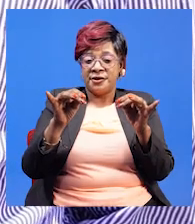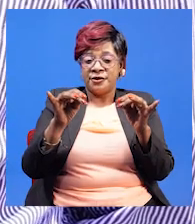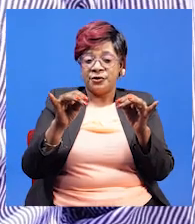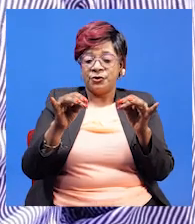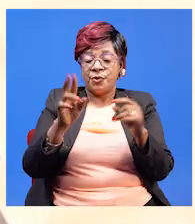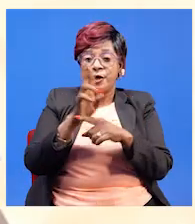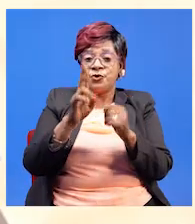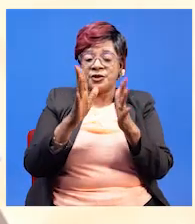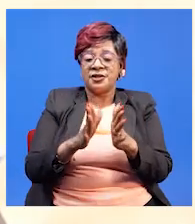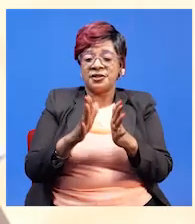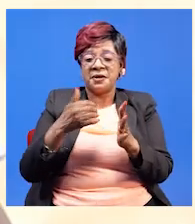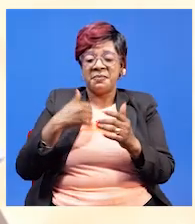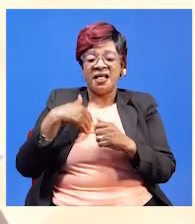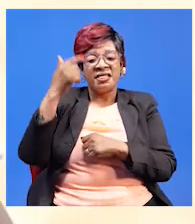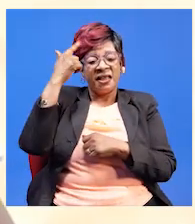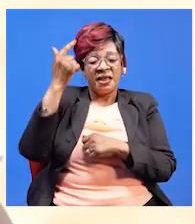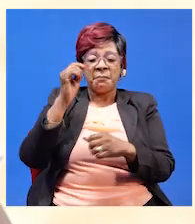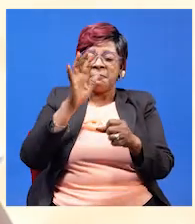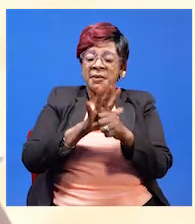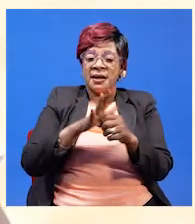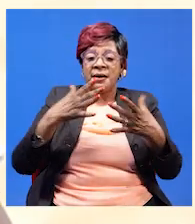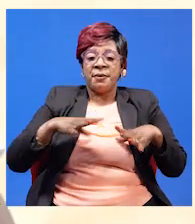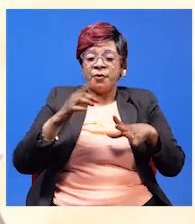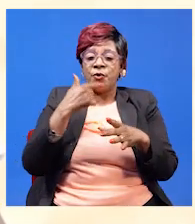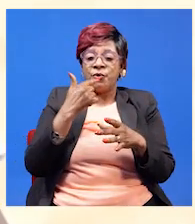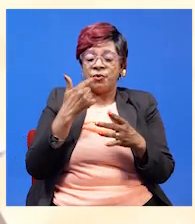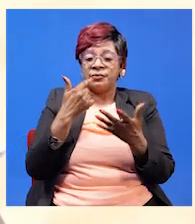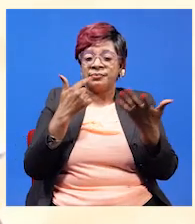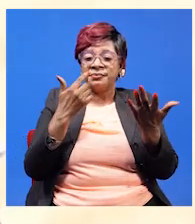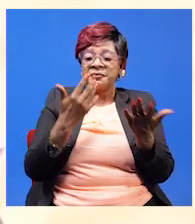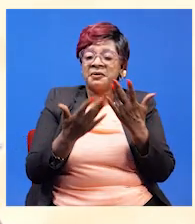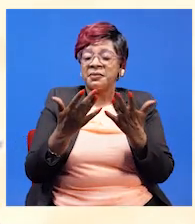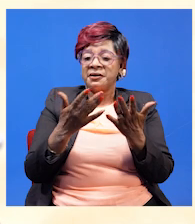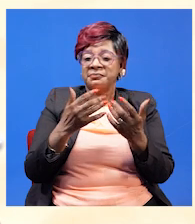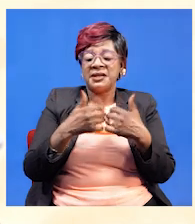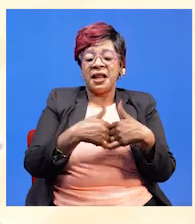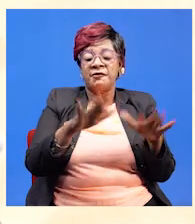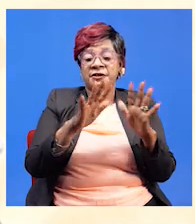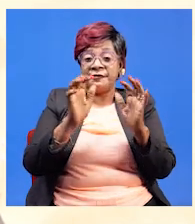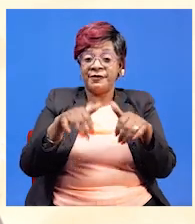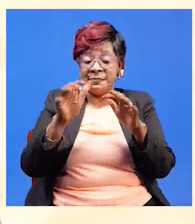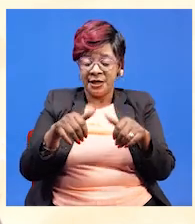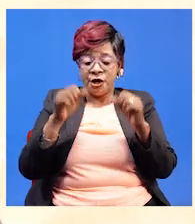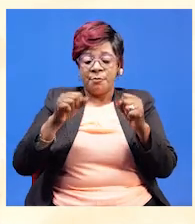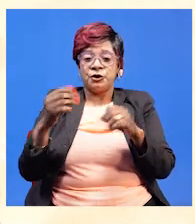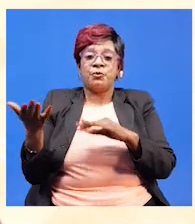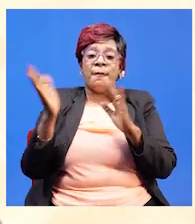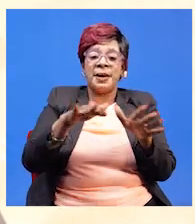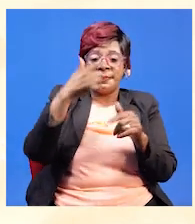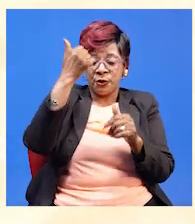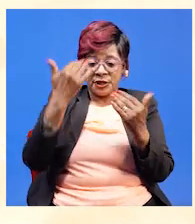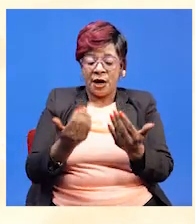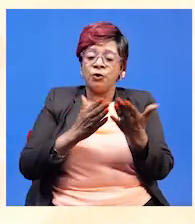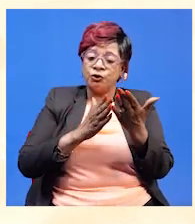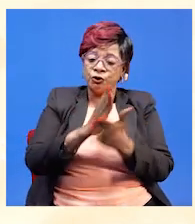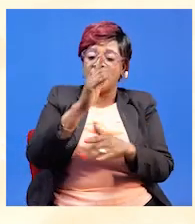the consumers. Mimi naona kama watu wengi wale ambao opt kutoka nje kuacha ukulima, ni rahisi warudi kwa ukulima, maana sasa wamekuwa